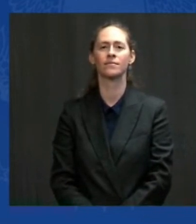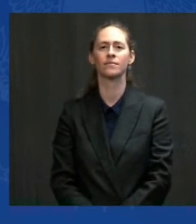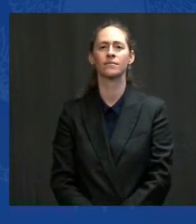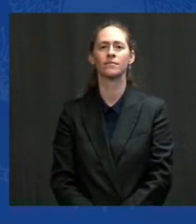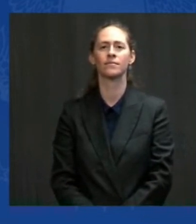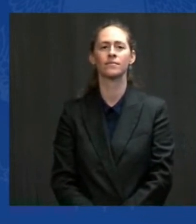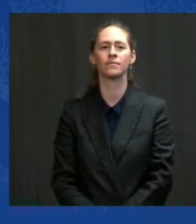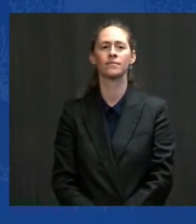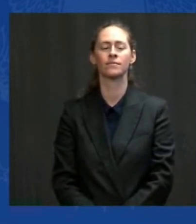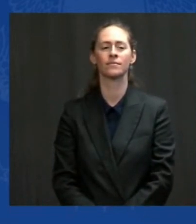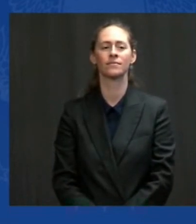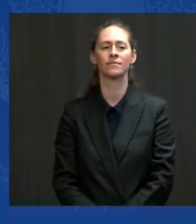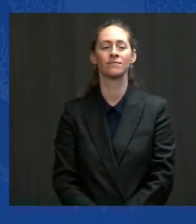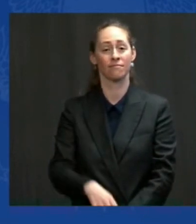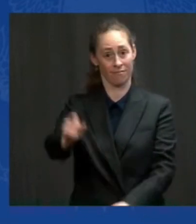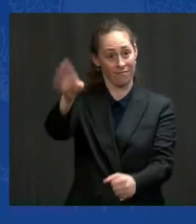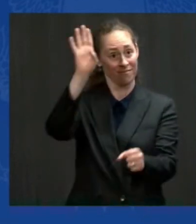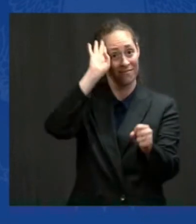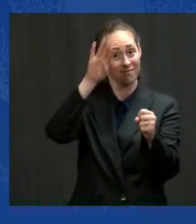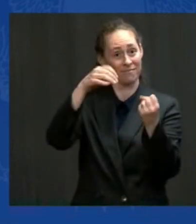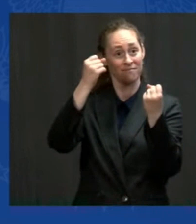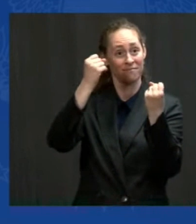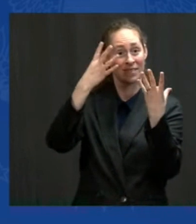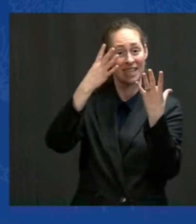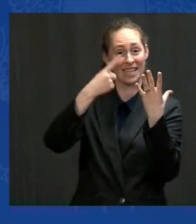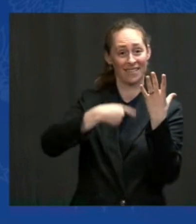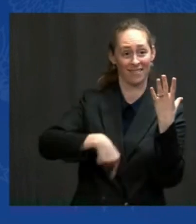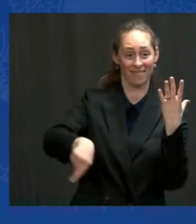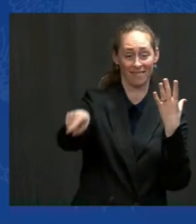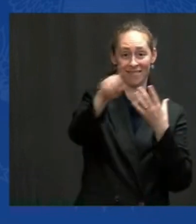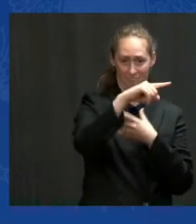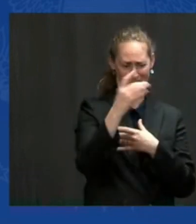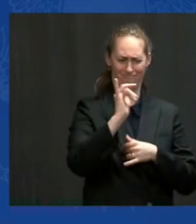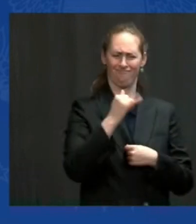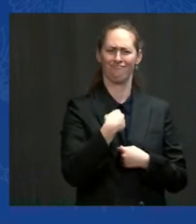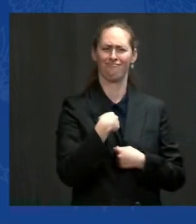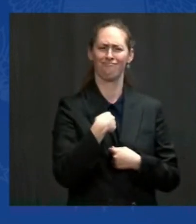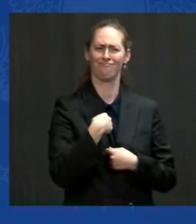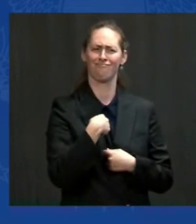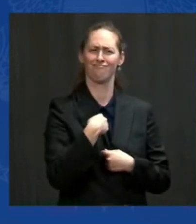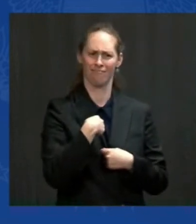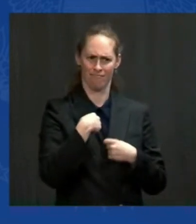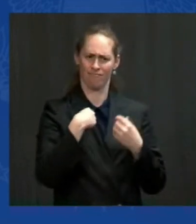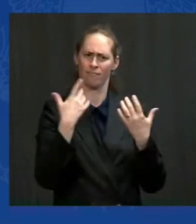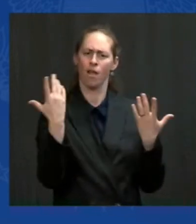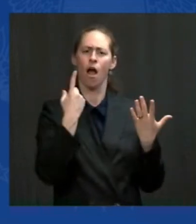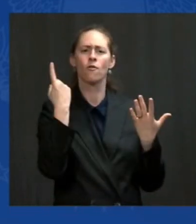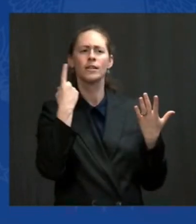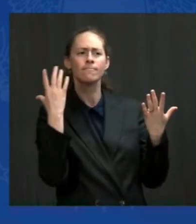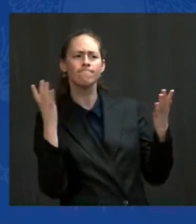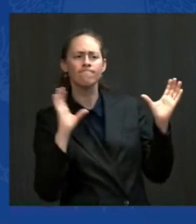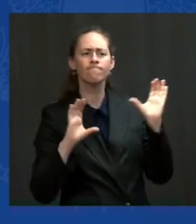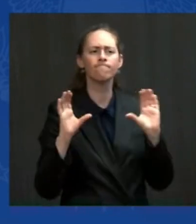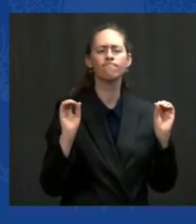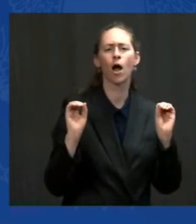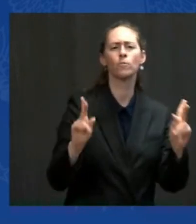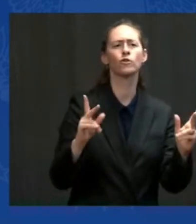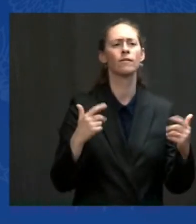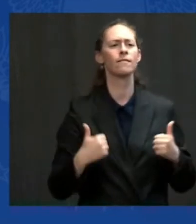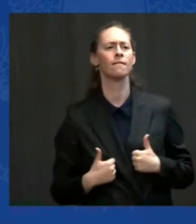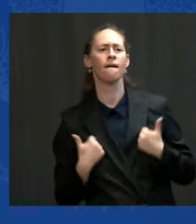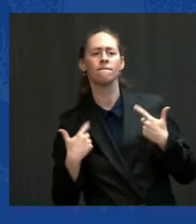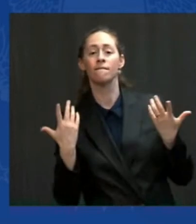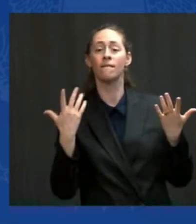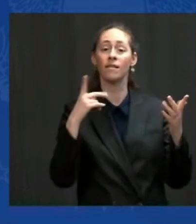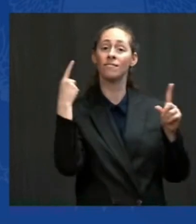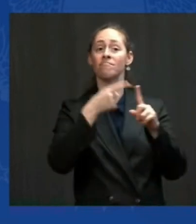You know, for many of us, myself included, opportunities, life chances, even second chances fall on